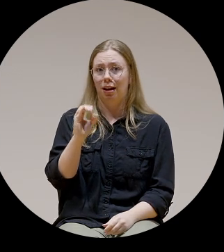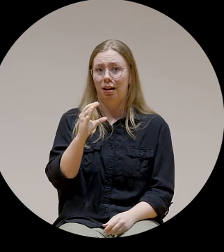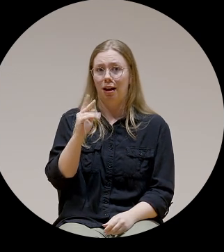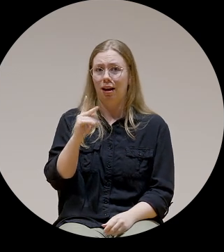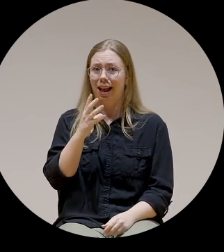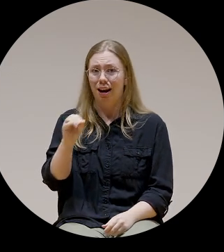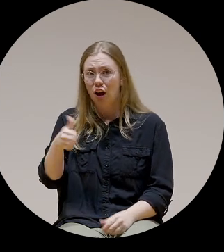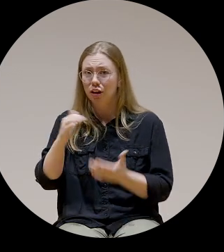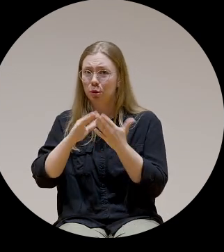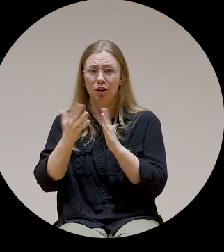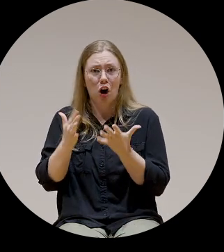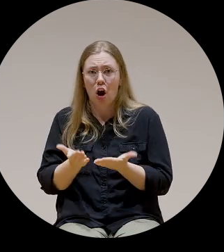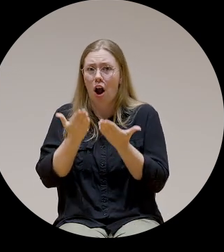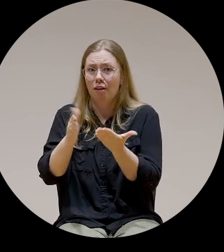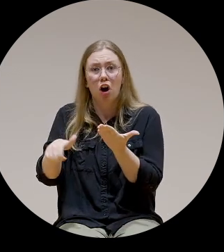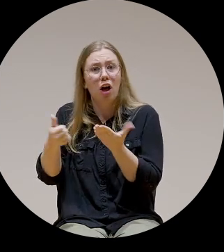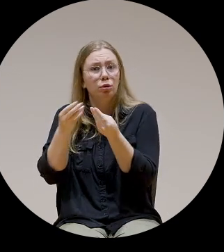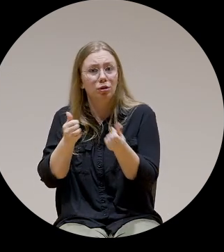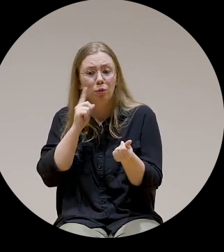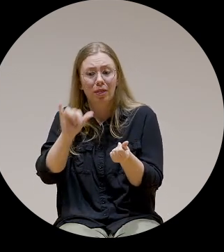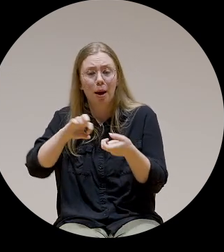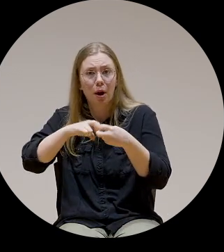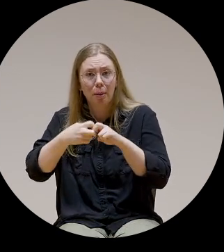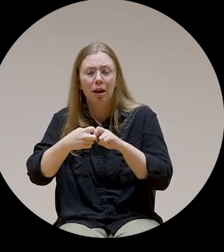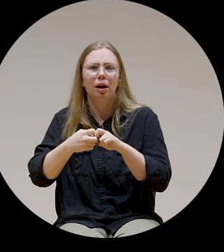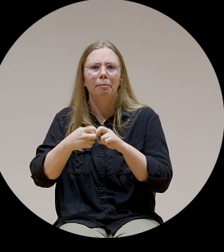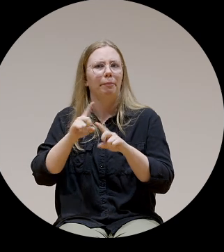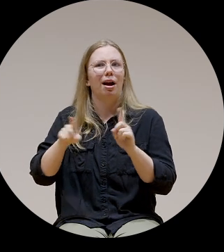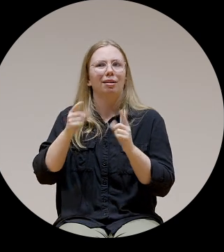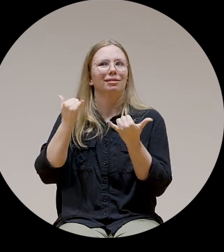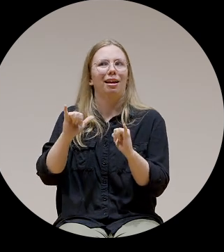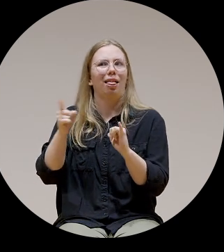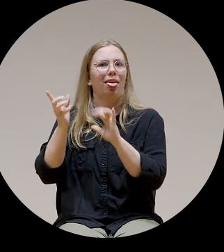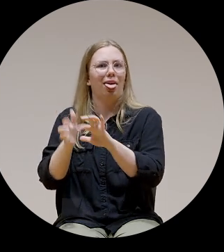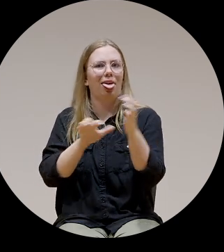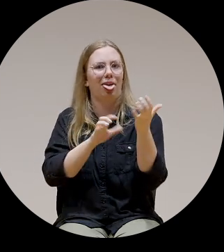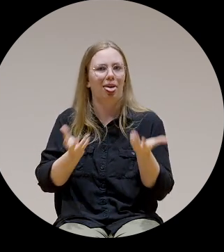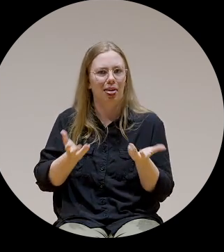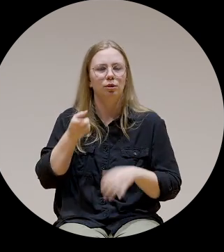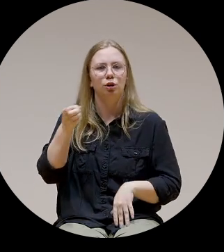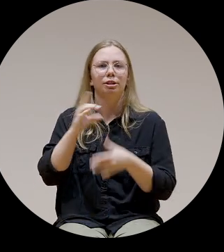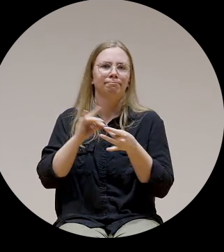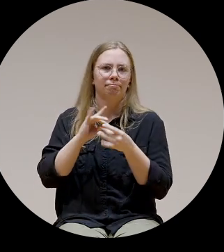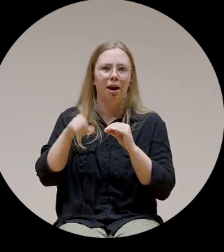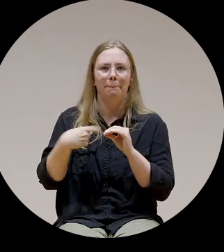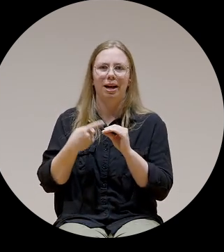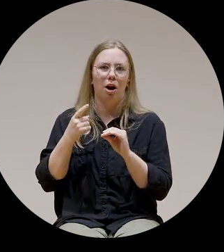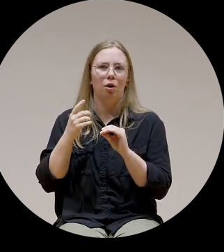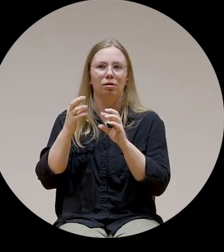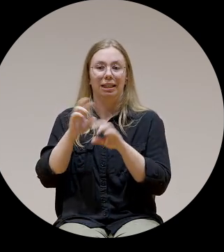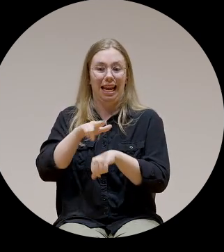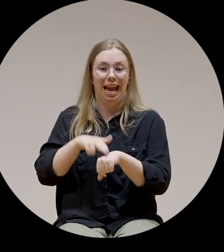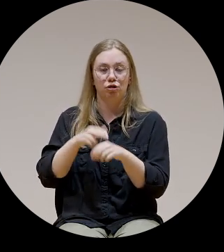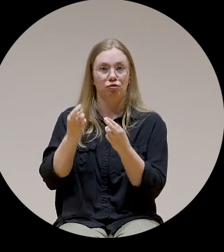alternative solutions to these problems. So she's getting at this very rapid degradation of